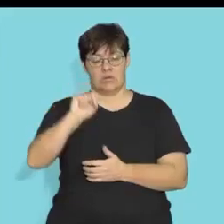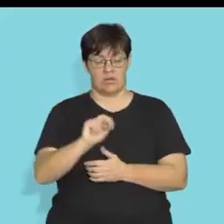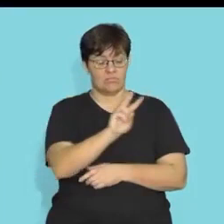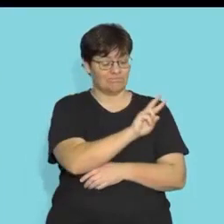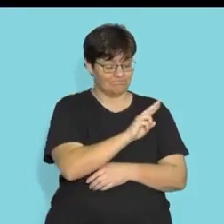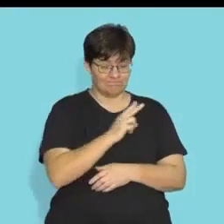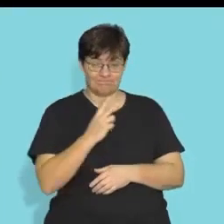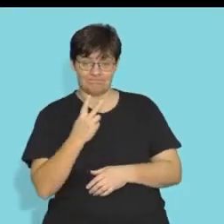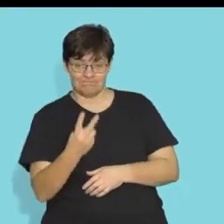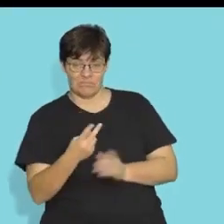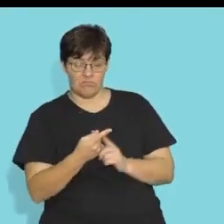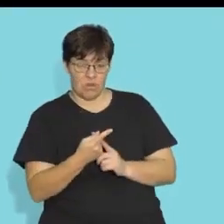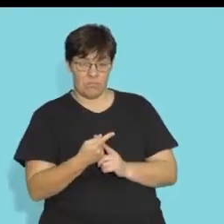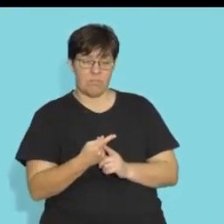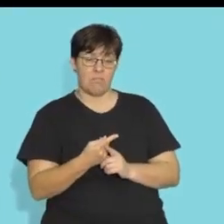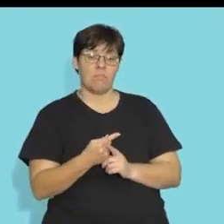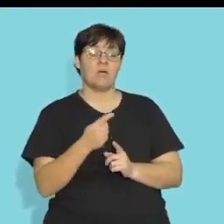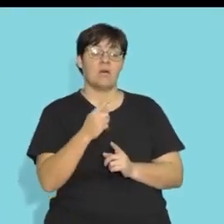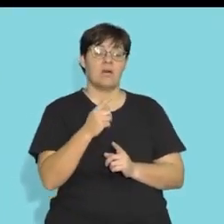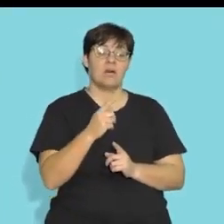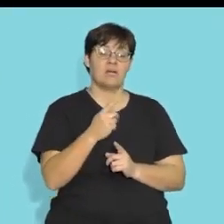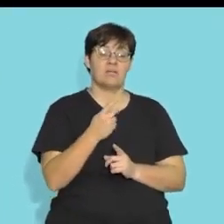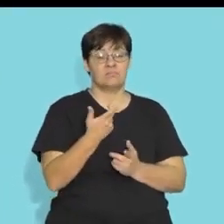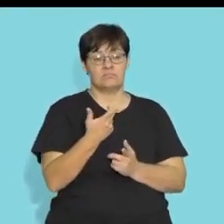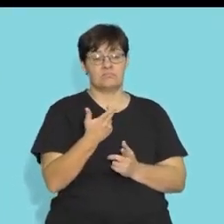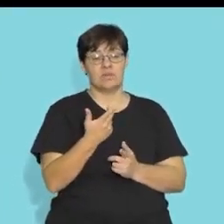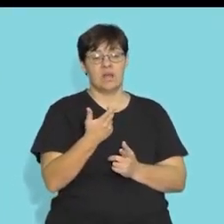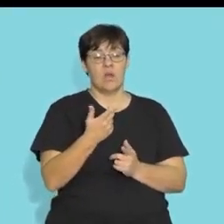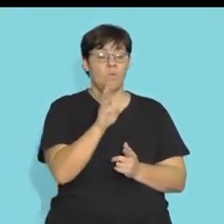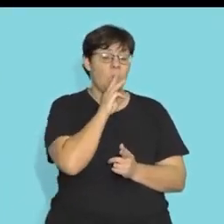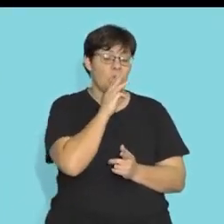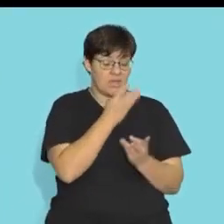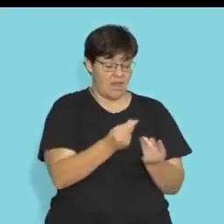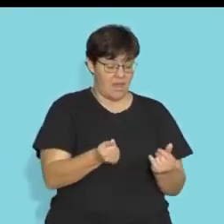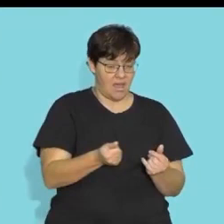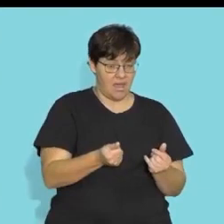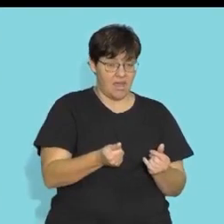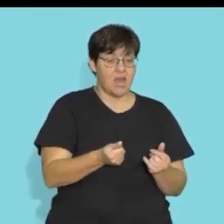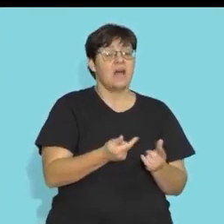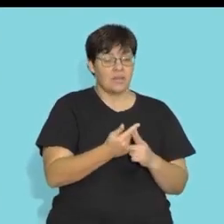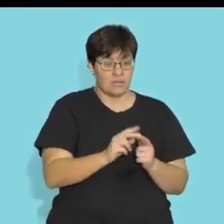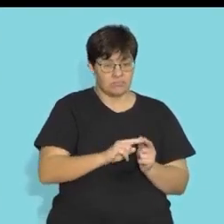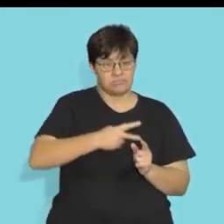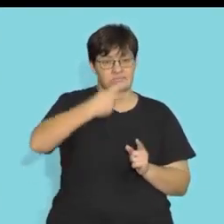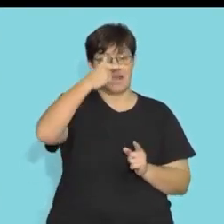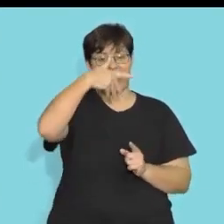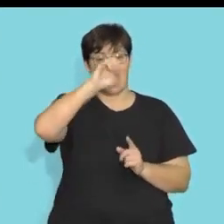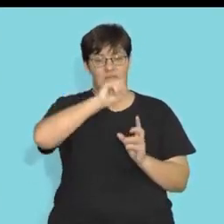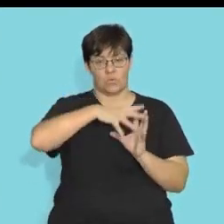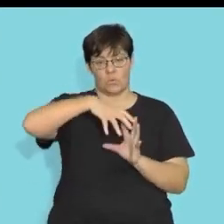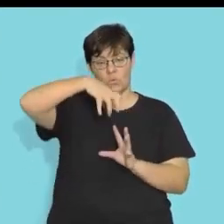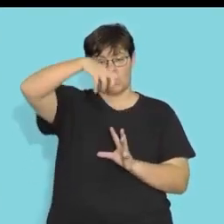essentially the transformation of water from liquid to gas, it moves from the groundwater into